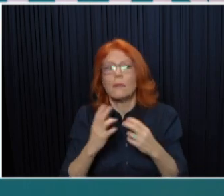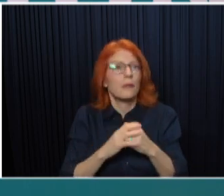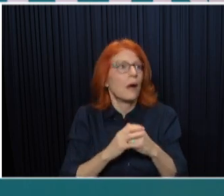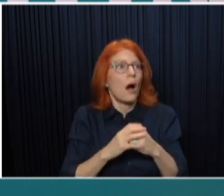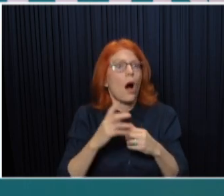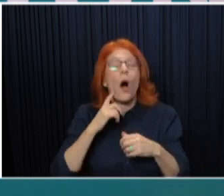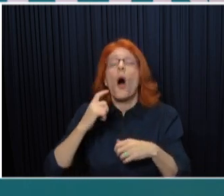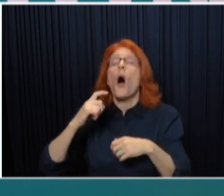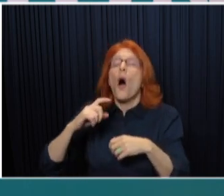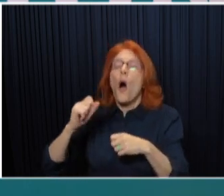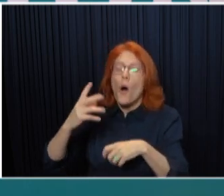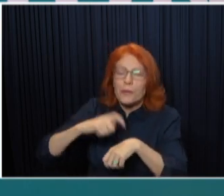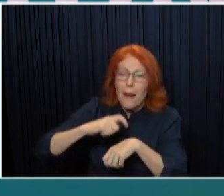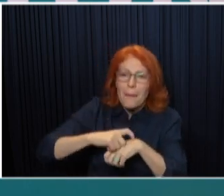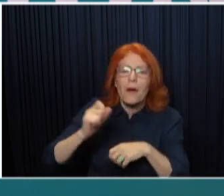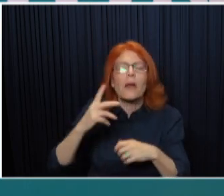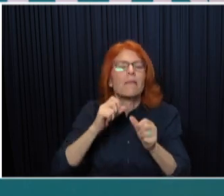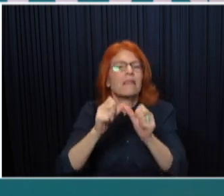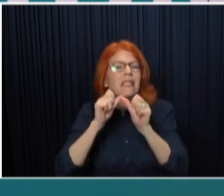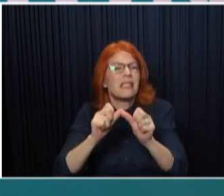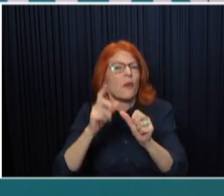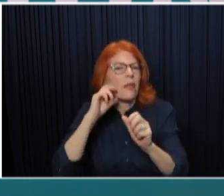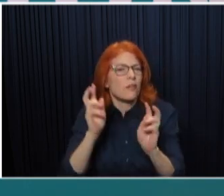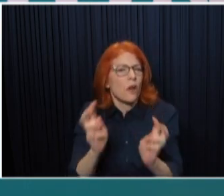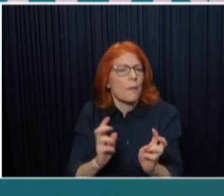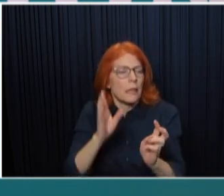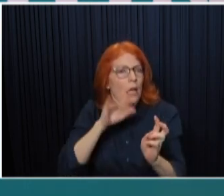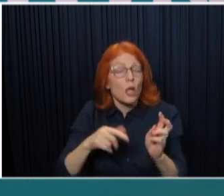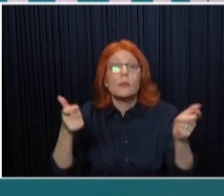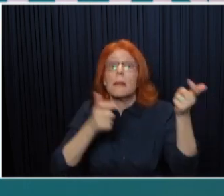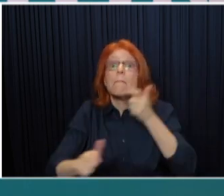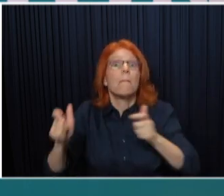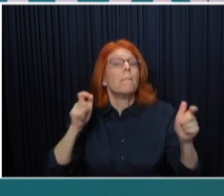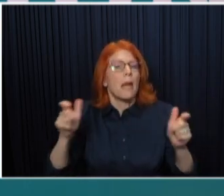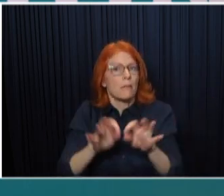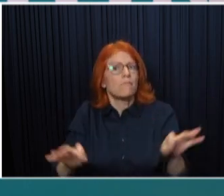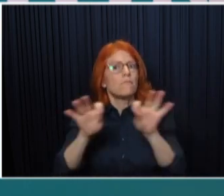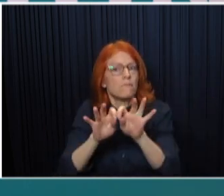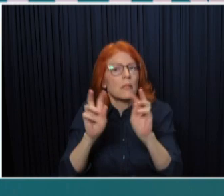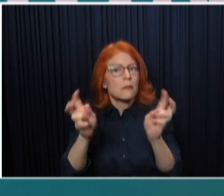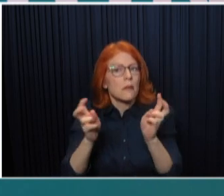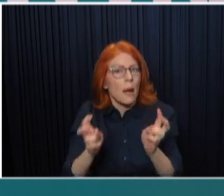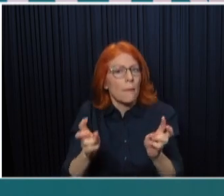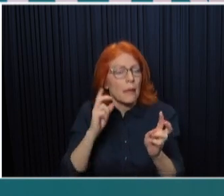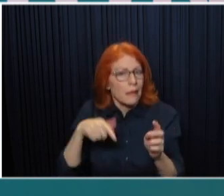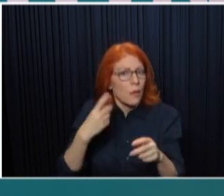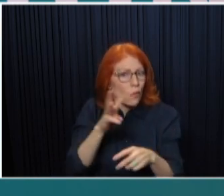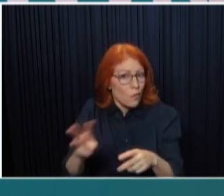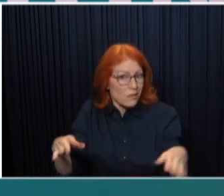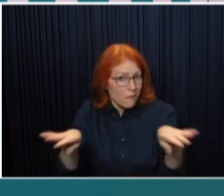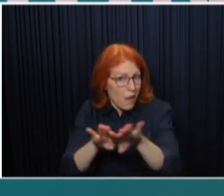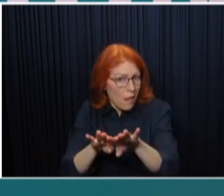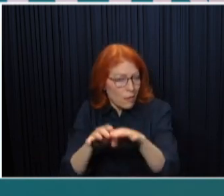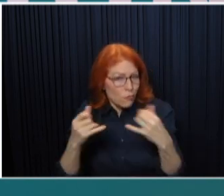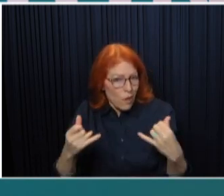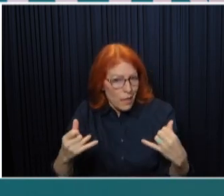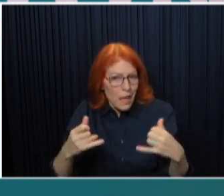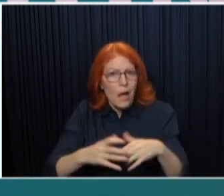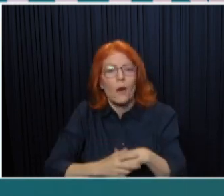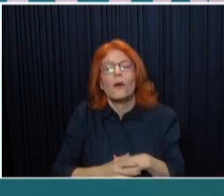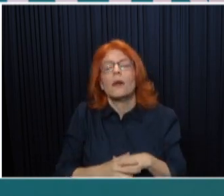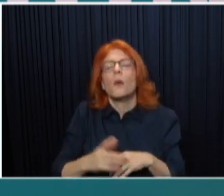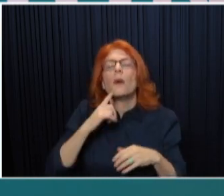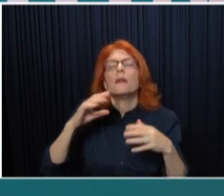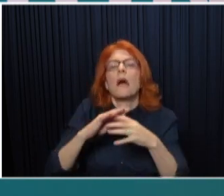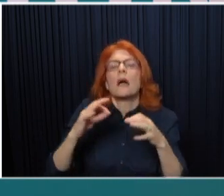it's flashing red. Yeah, let's continue though with this topic, because I know this is a very big topic, particularly in the West Valley right now. So we've talked about